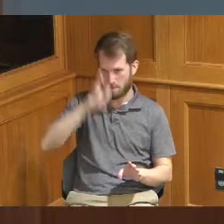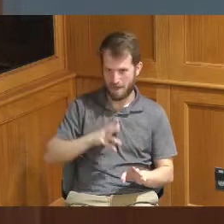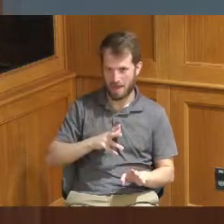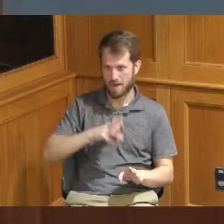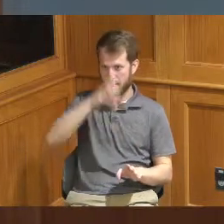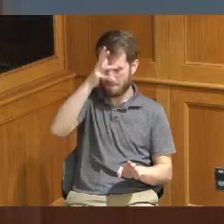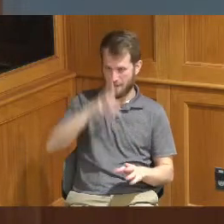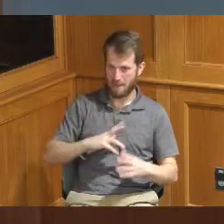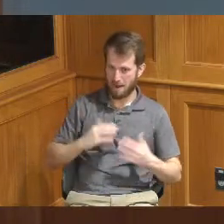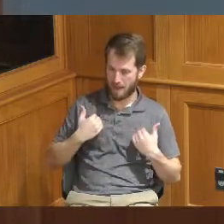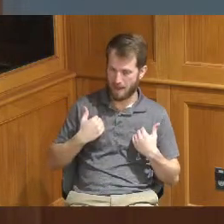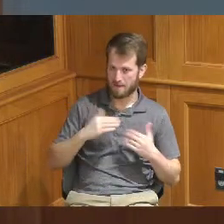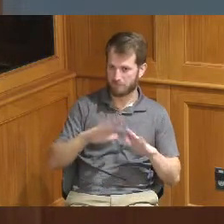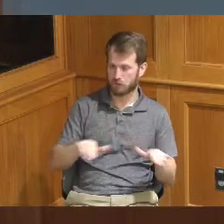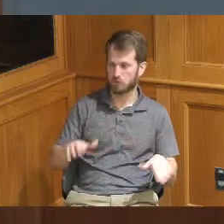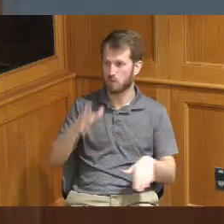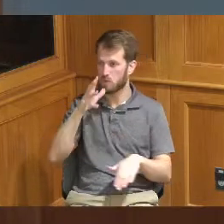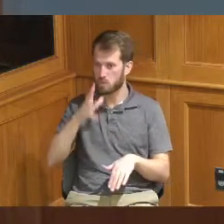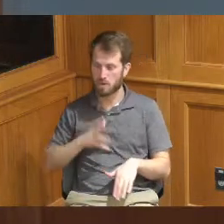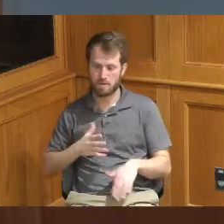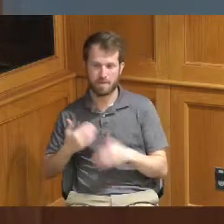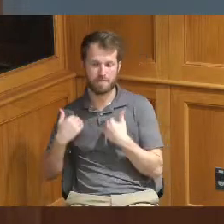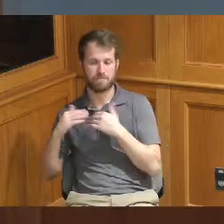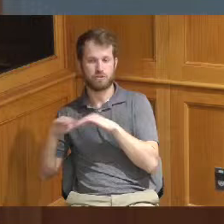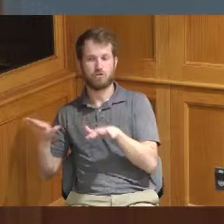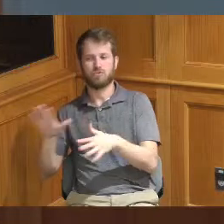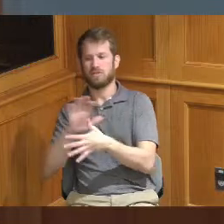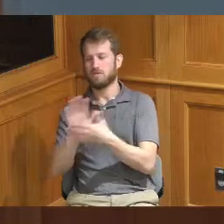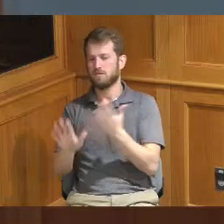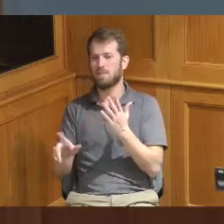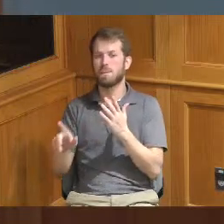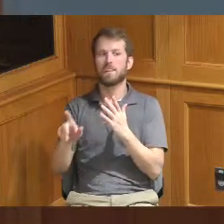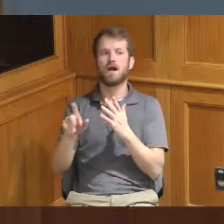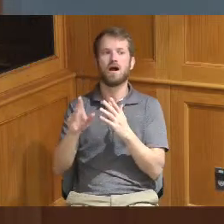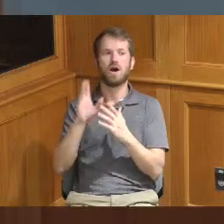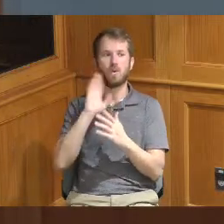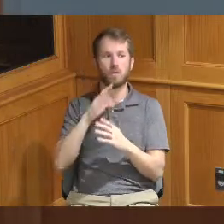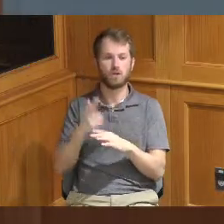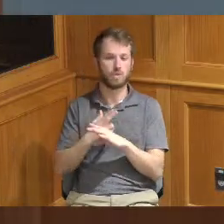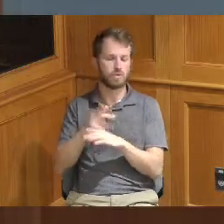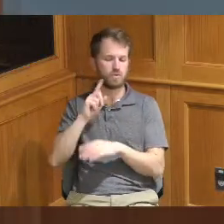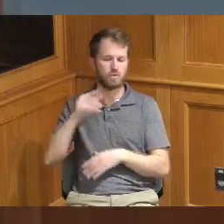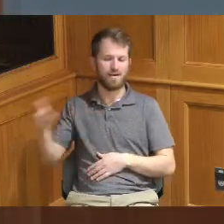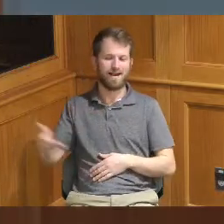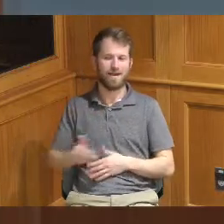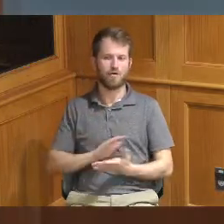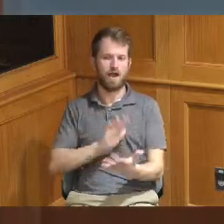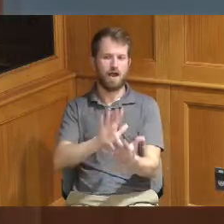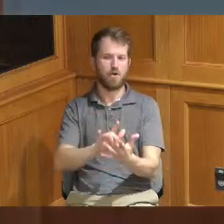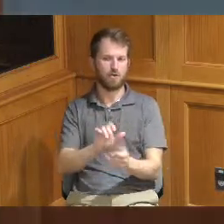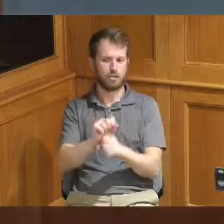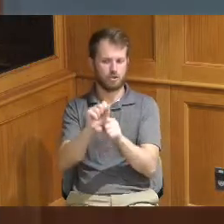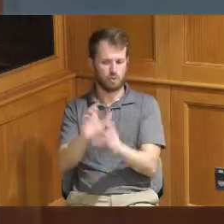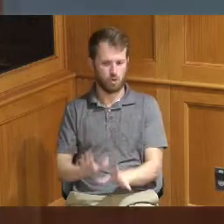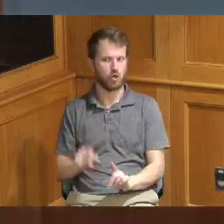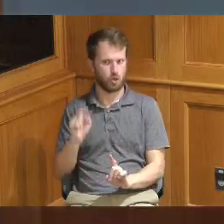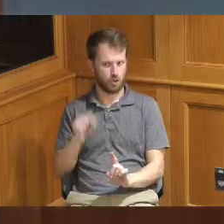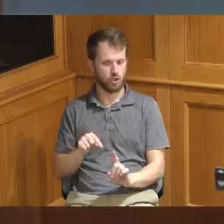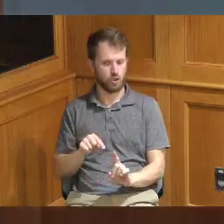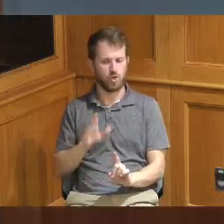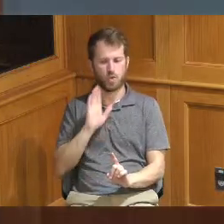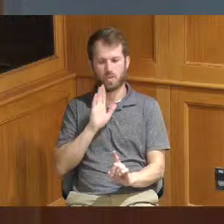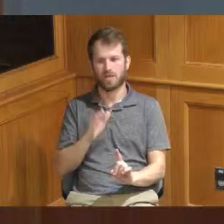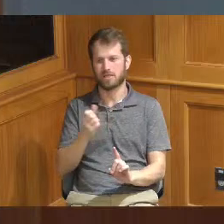with children, and these grant funds are going to be used to hire an outreach worker who is going to, over